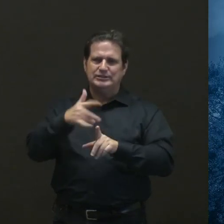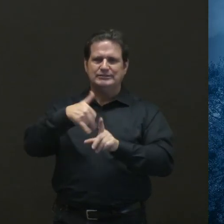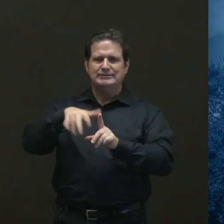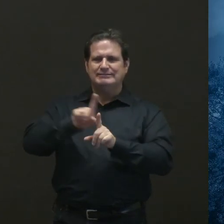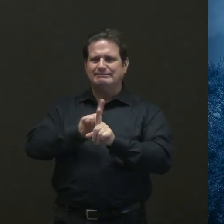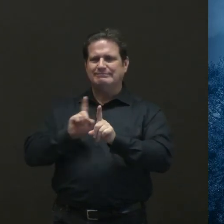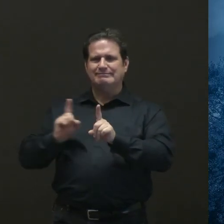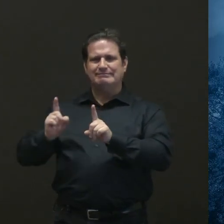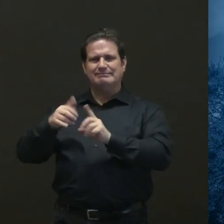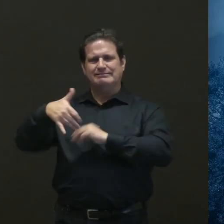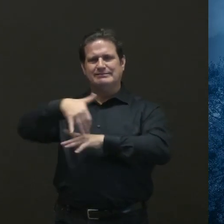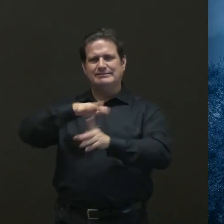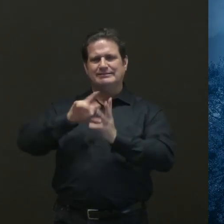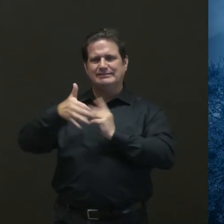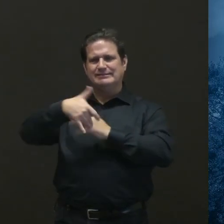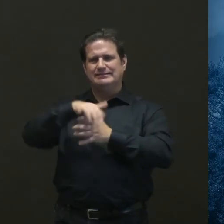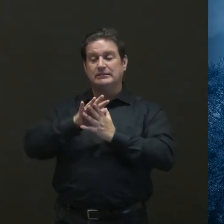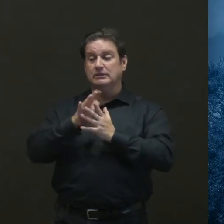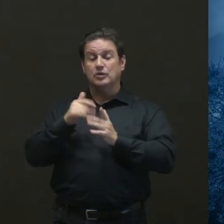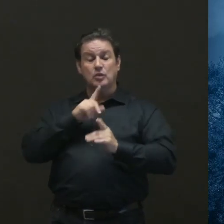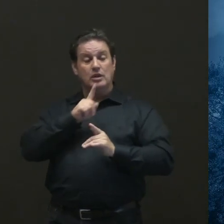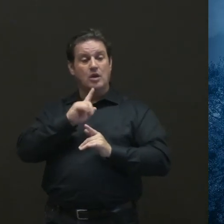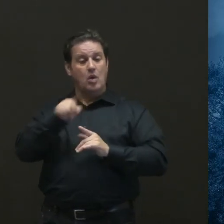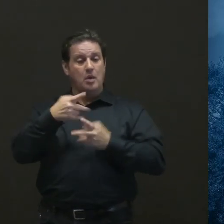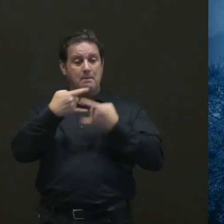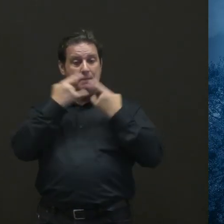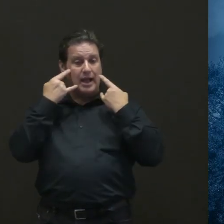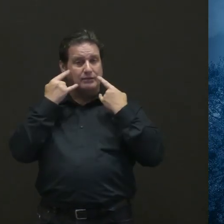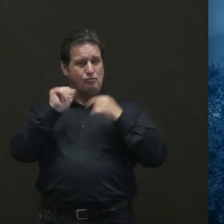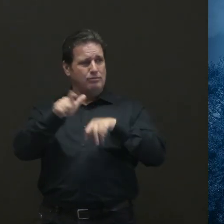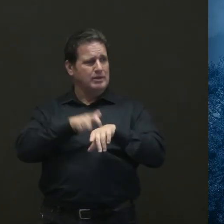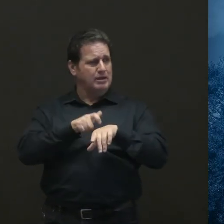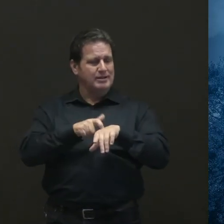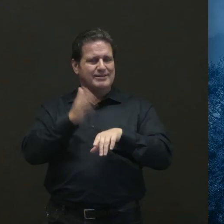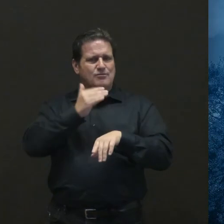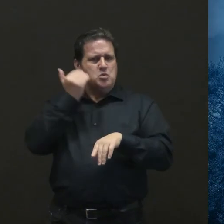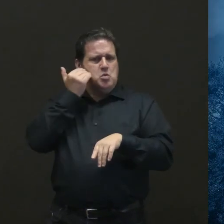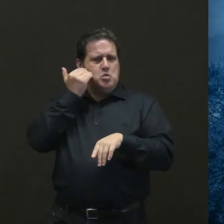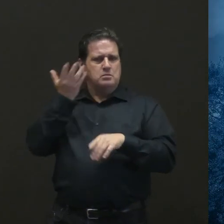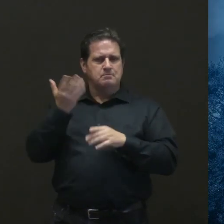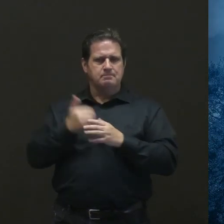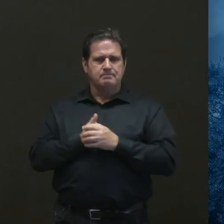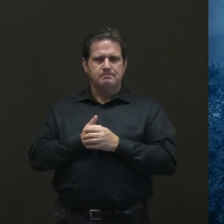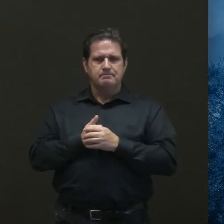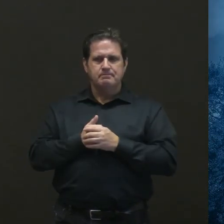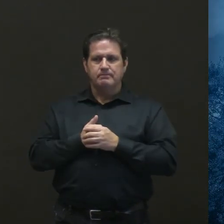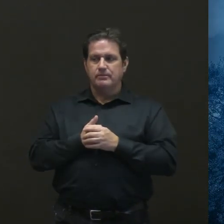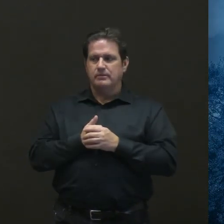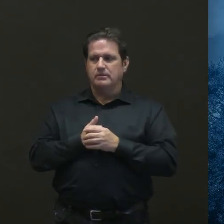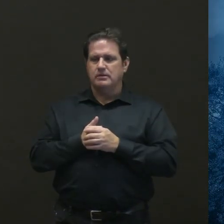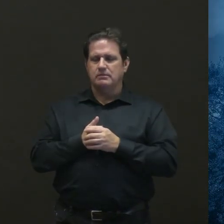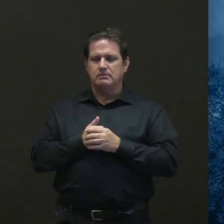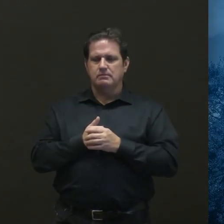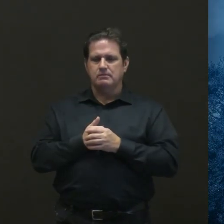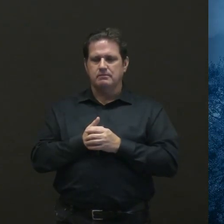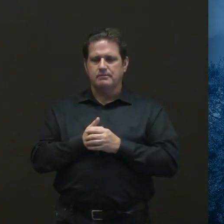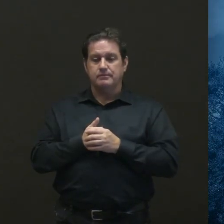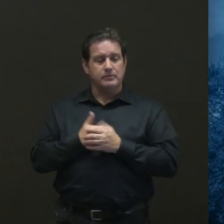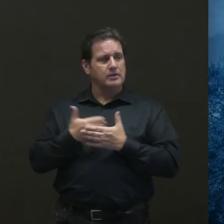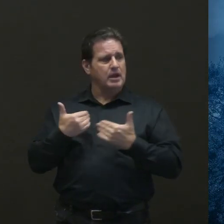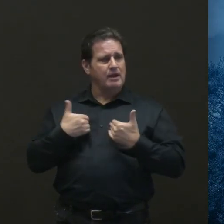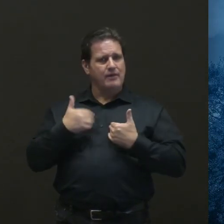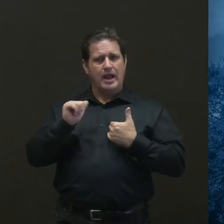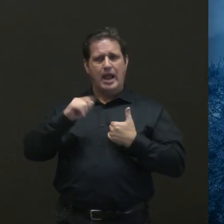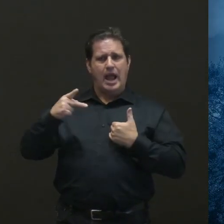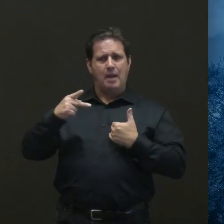distance. You really should just wear a mask at all times, because you never know. We're going to have an app now that'll enable you